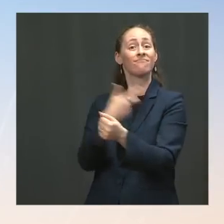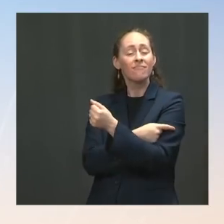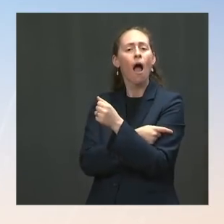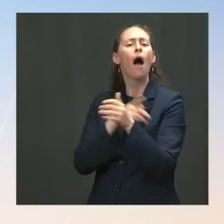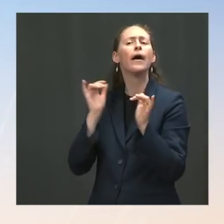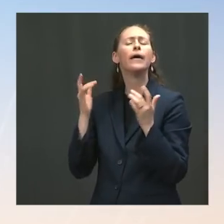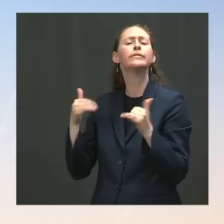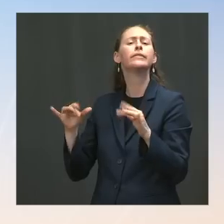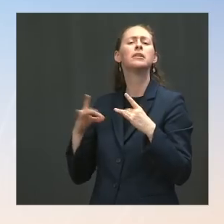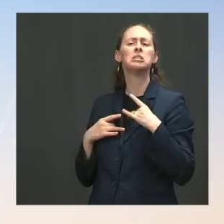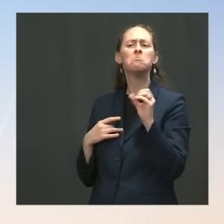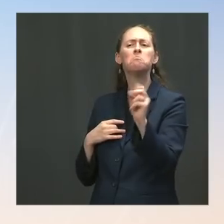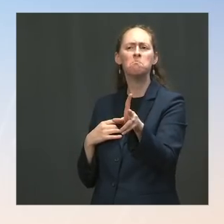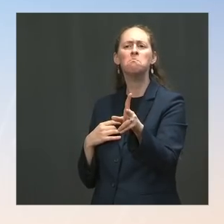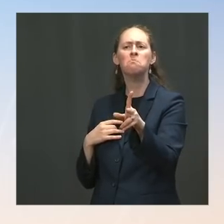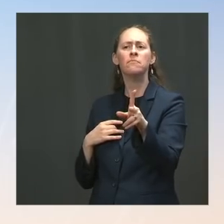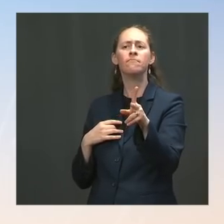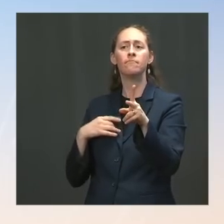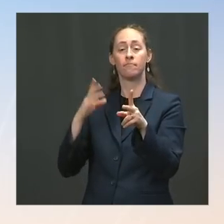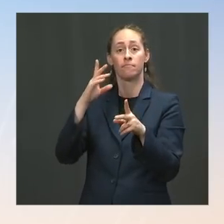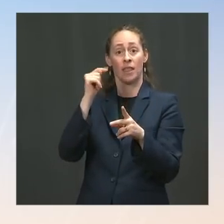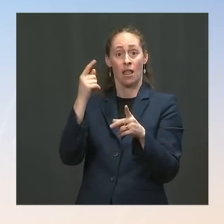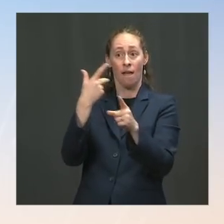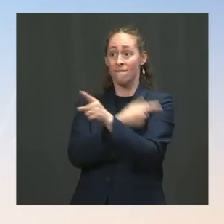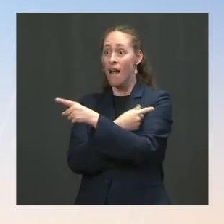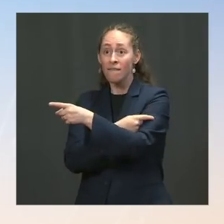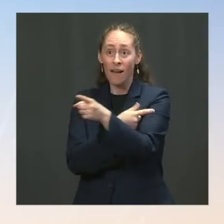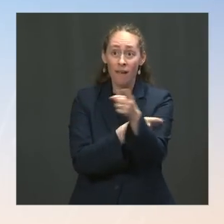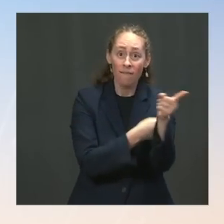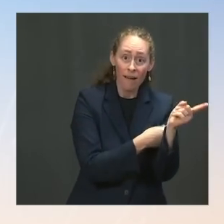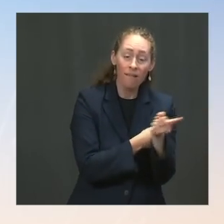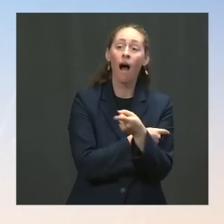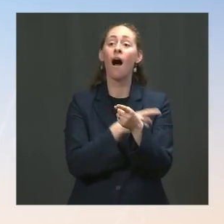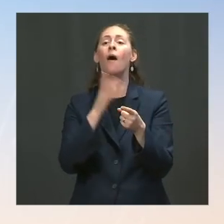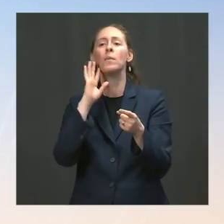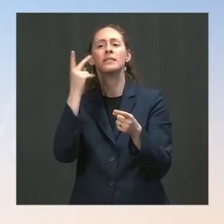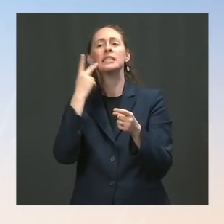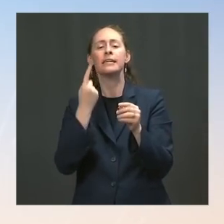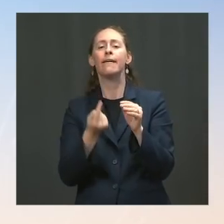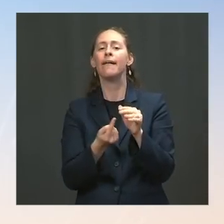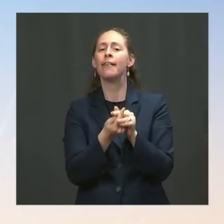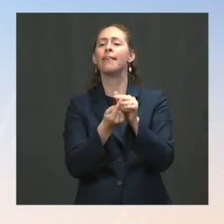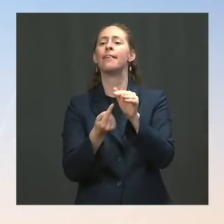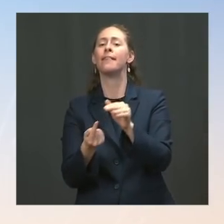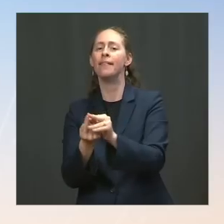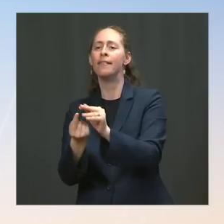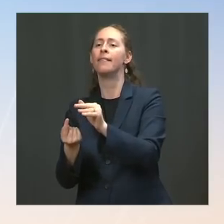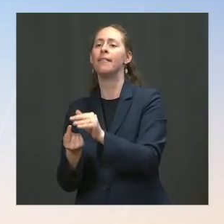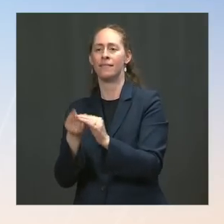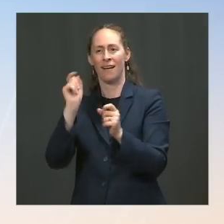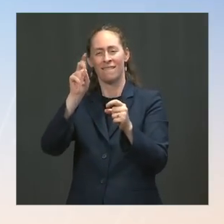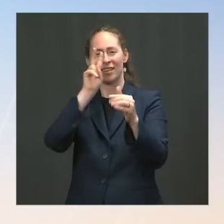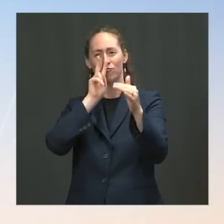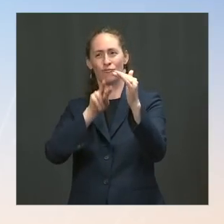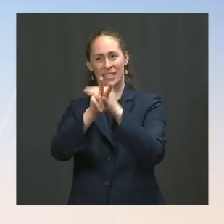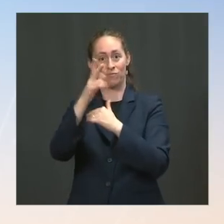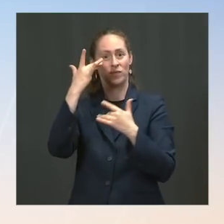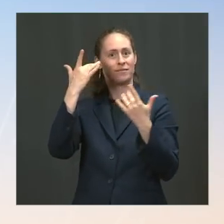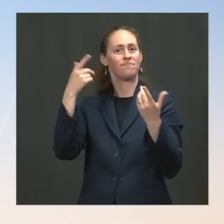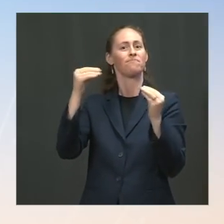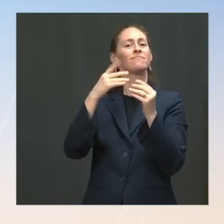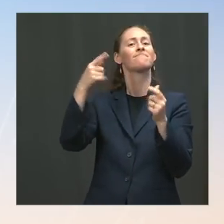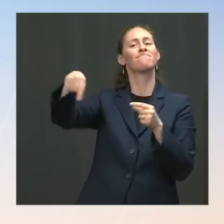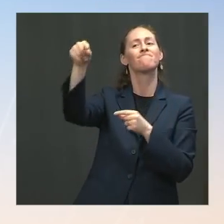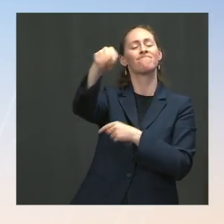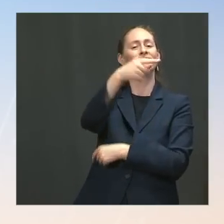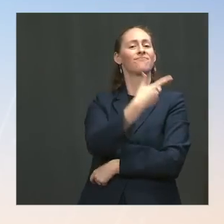will be more, just as a percentage, just by numbers. We certainly acknowledge that, but I think it's also important for people to understand the benefit of vaccination, which is